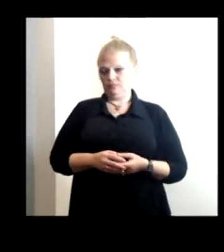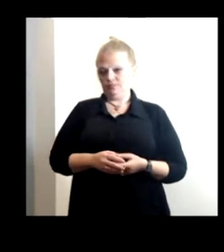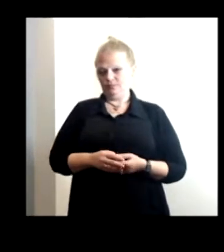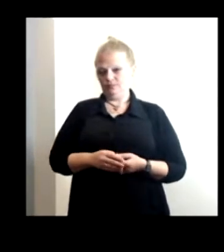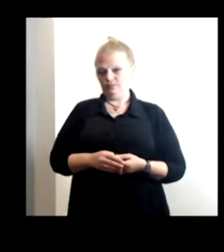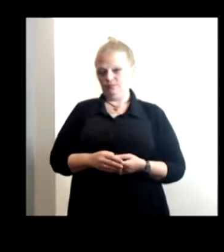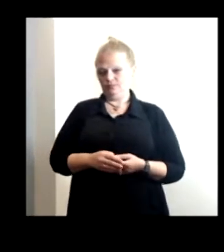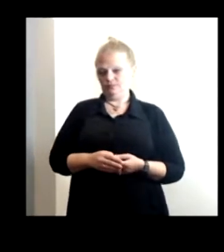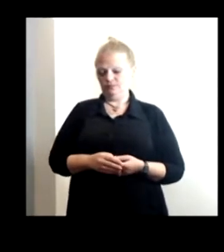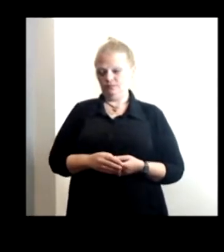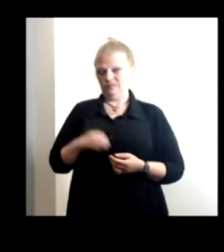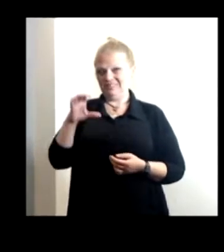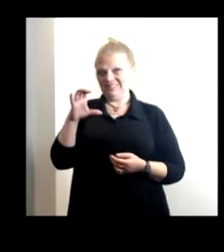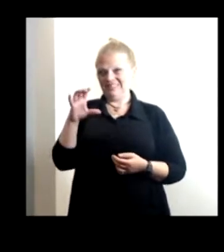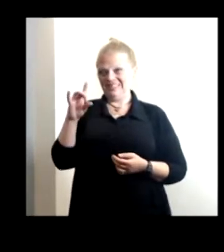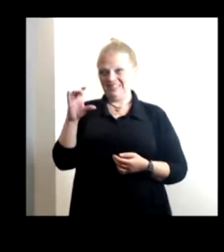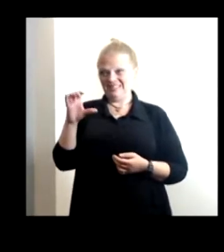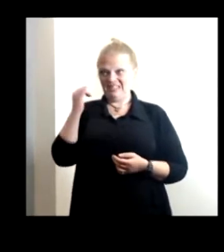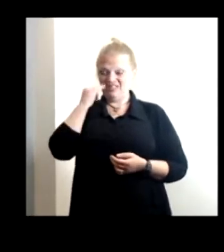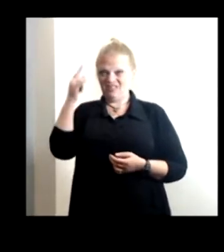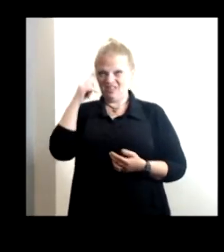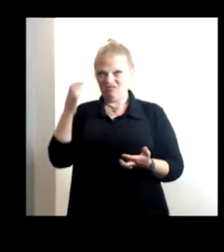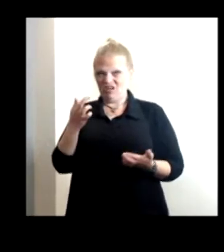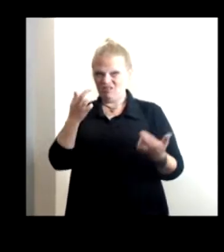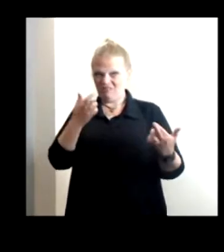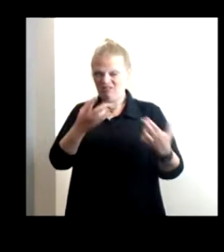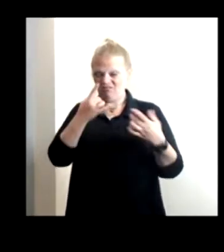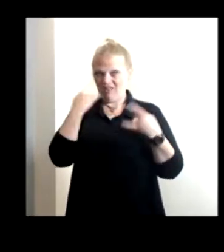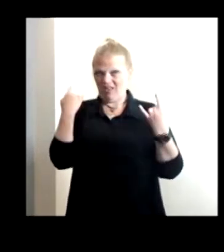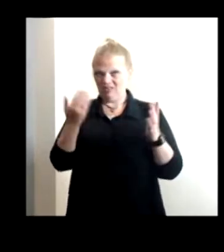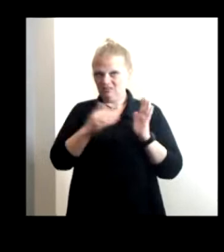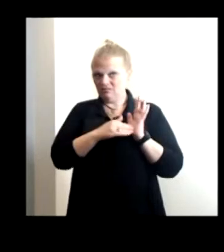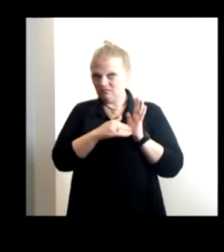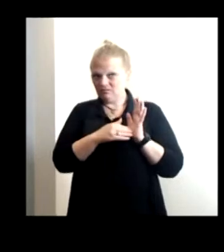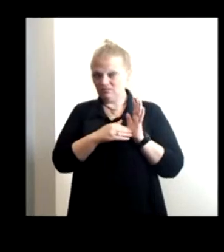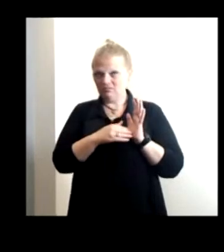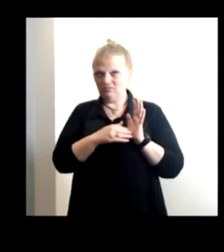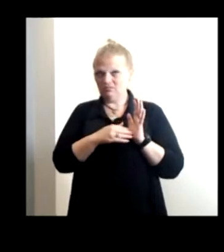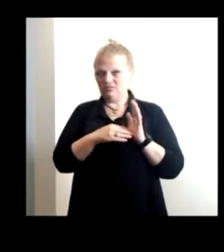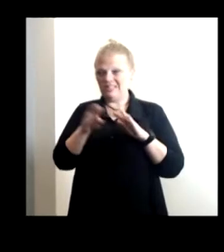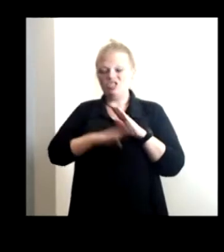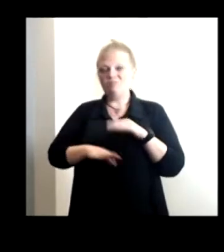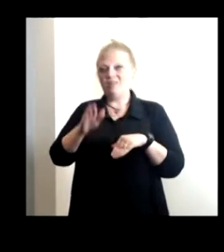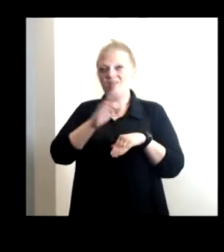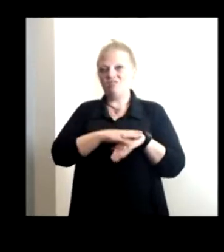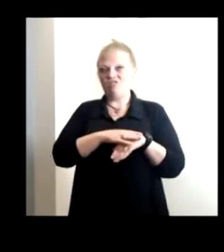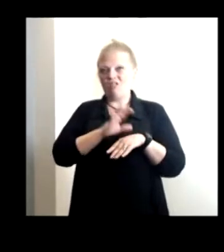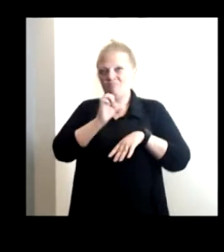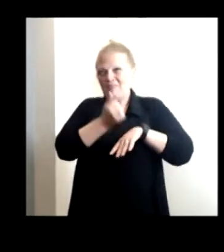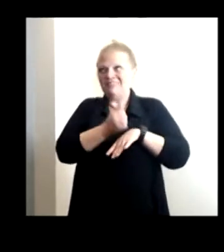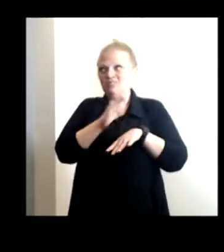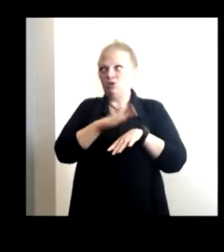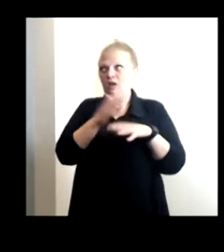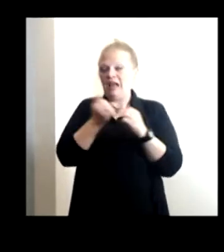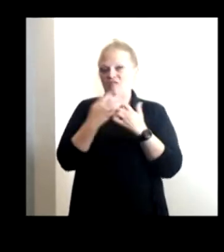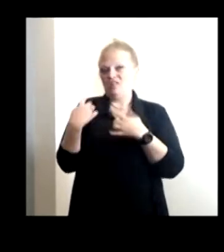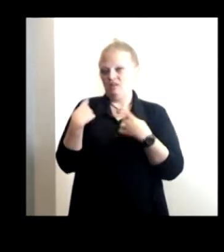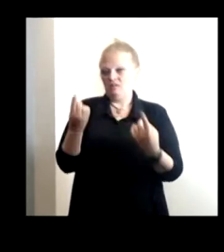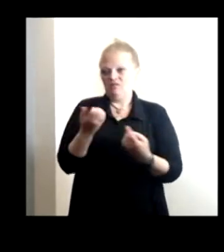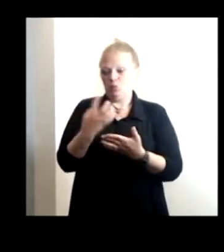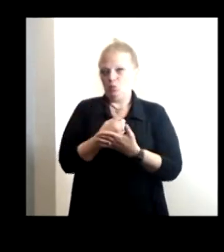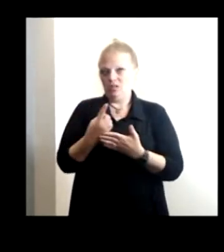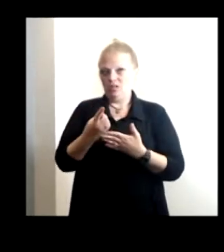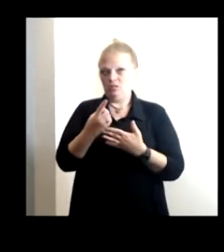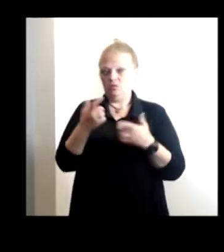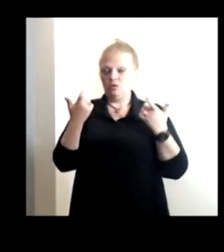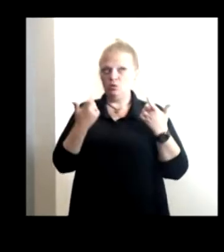the CDC makes the recommendation to go back to wearing masks, it's based on everything that they've seen over the past few weeks with these